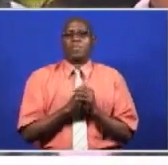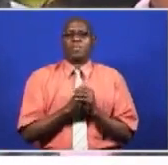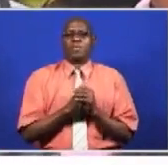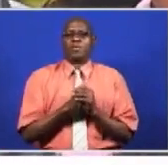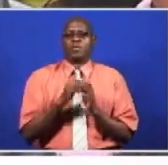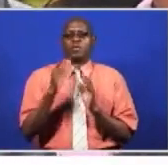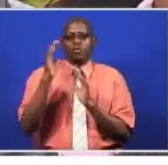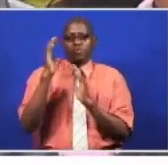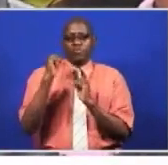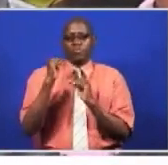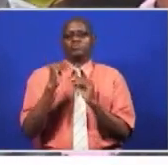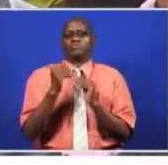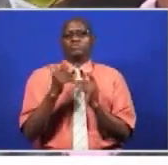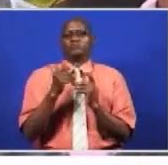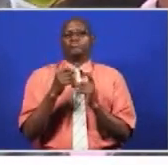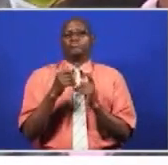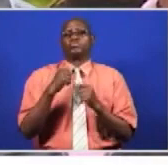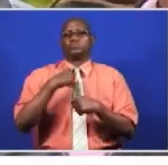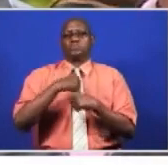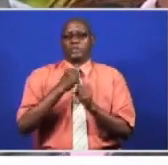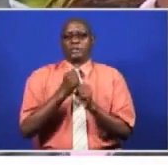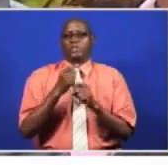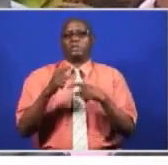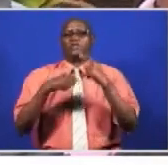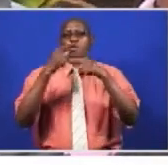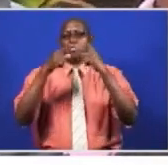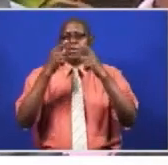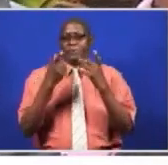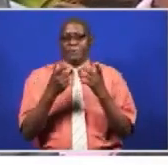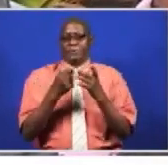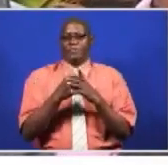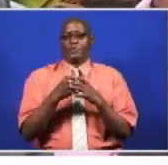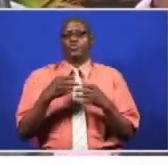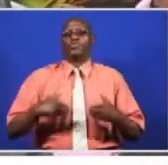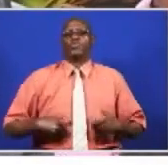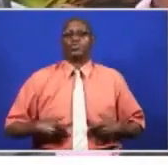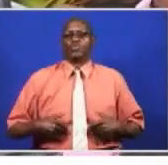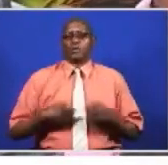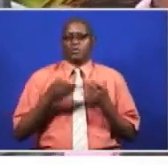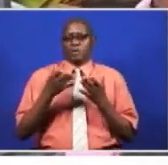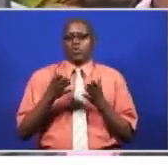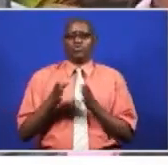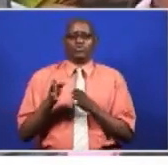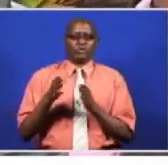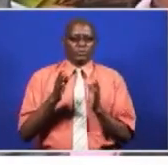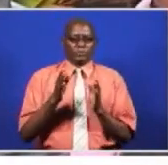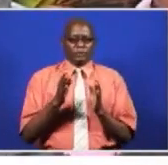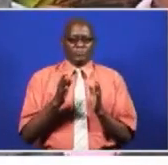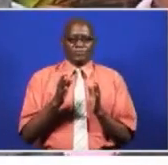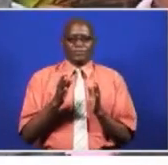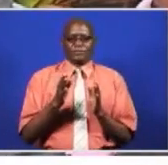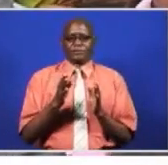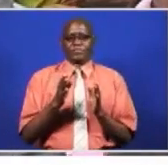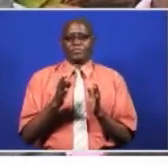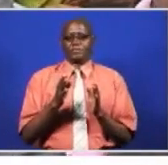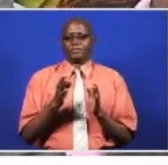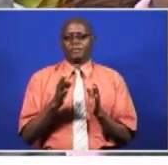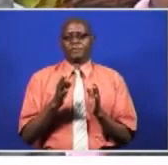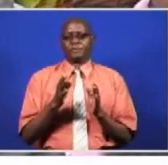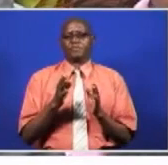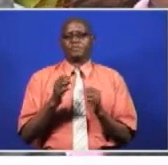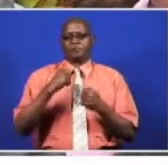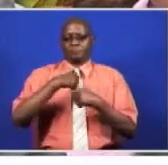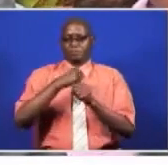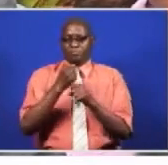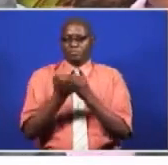spur development within our development units, the youth see an opportunity to put the entrepreneurial